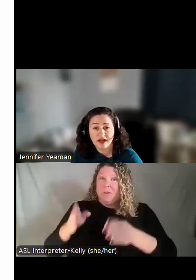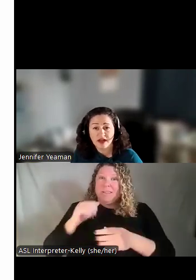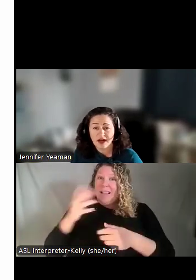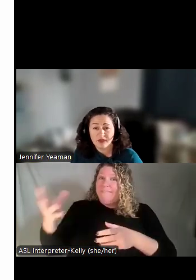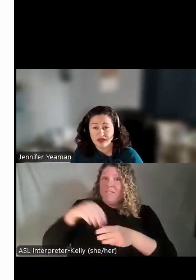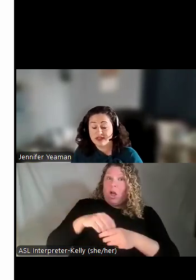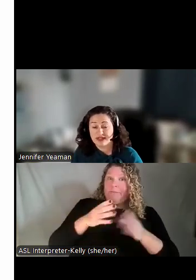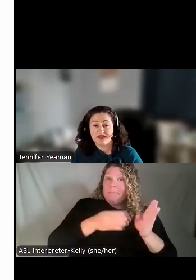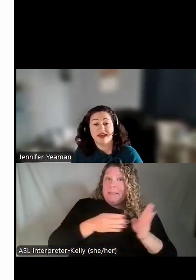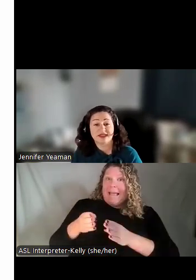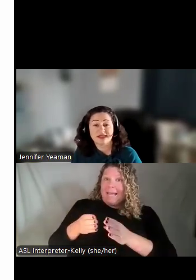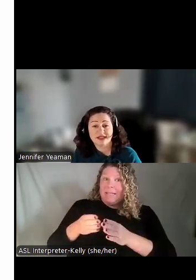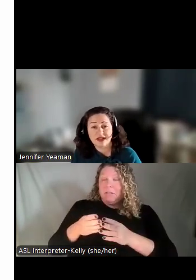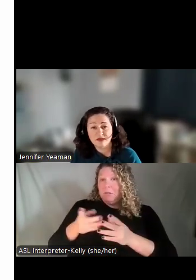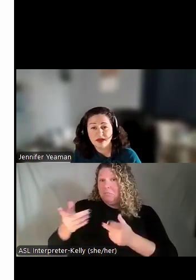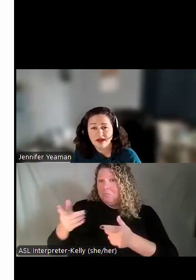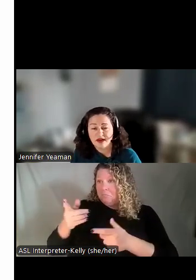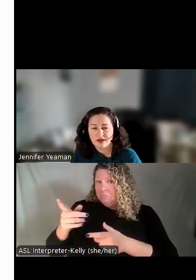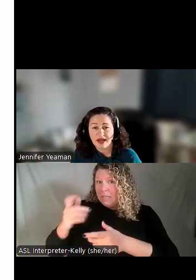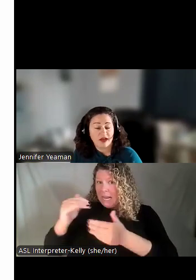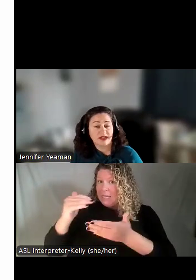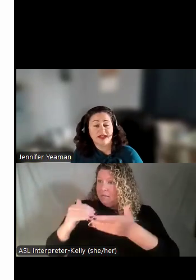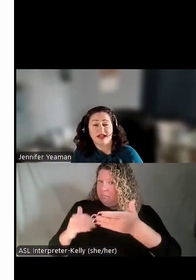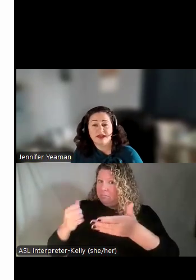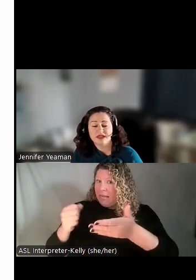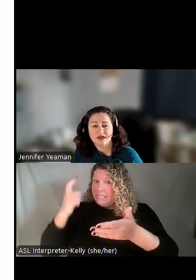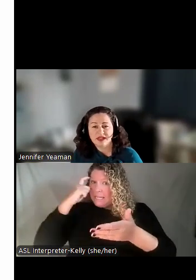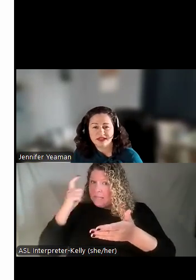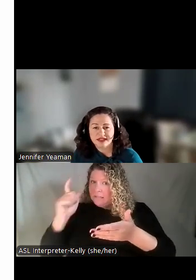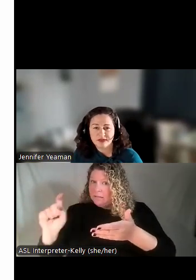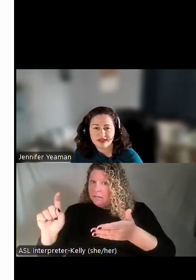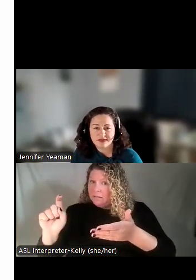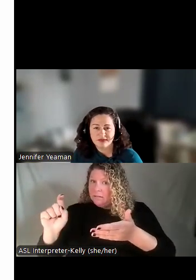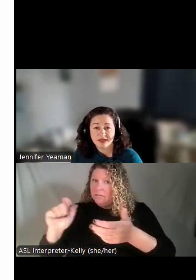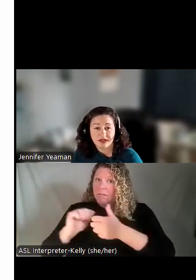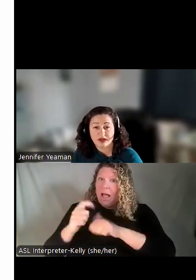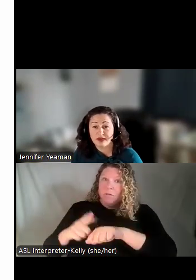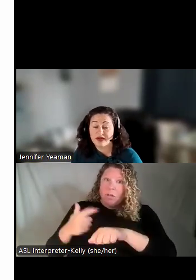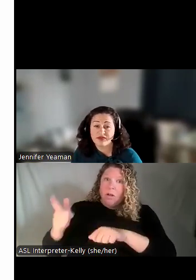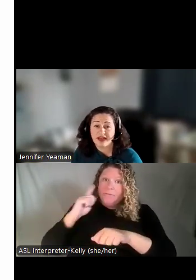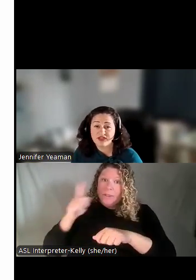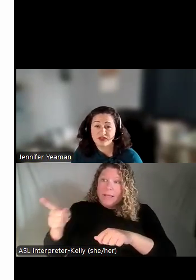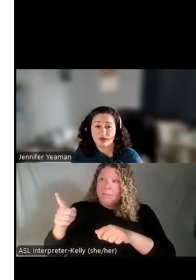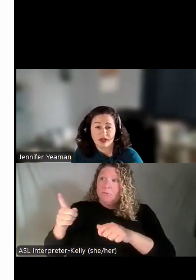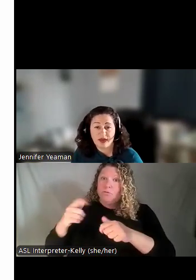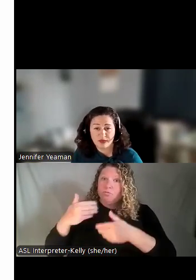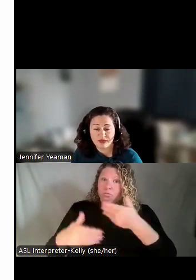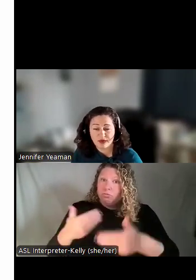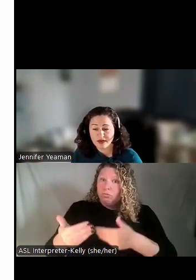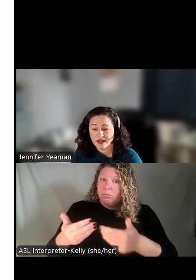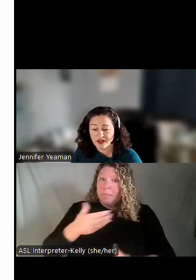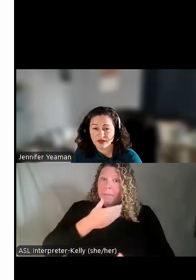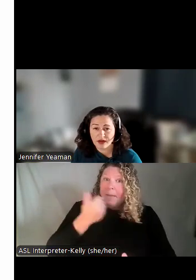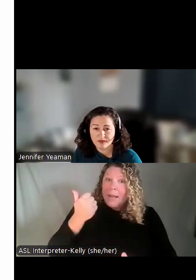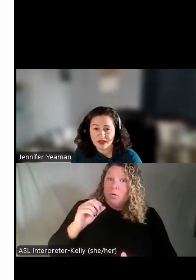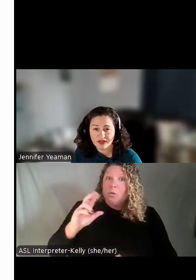event. Do the steps make sense to them? How long did it take them to complete the steps? Did it work better or faster than what you had